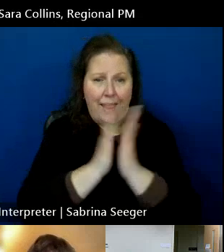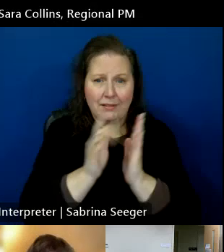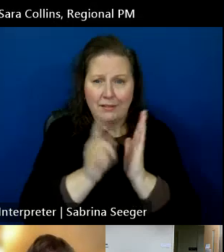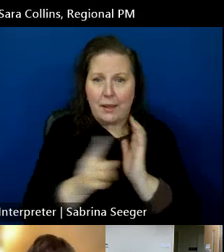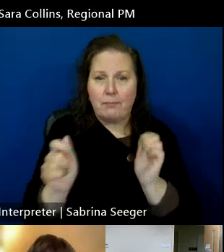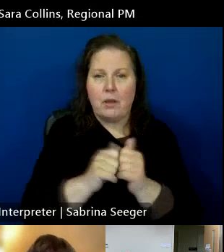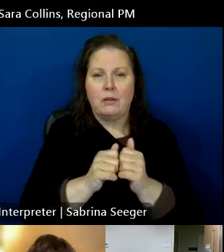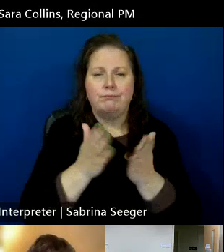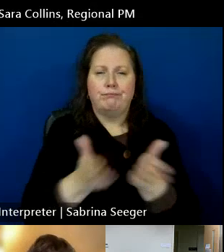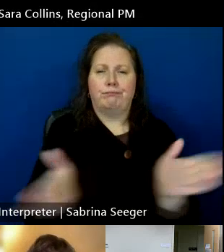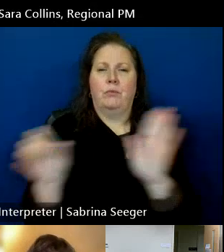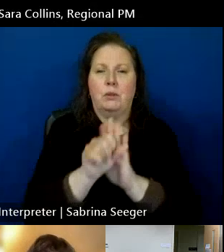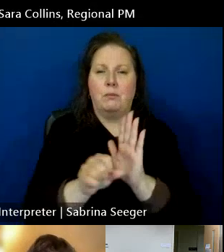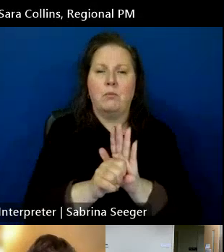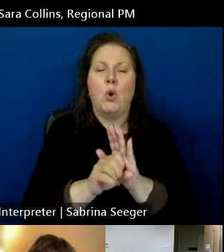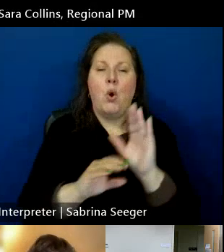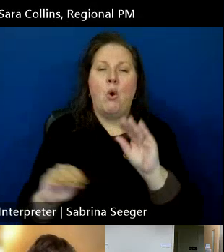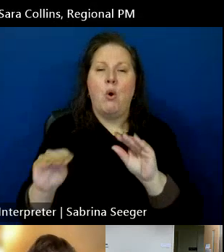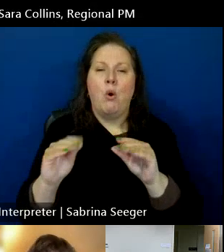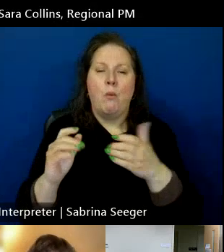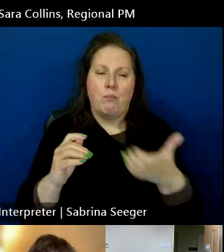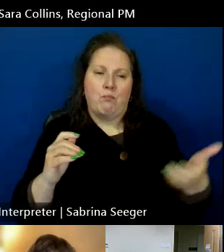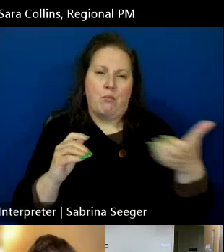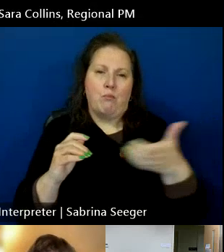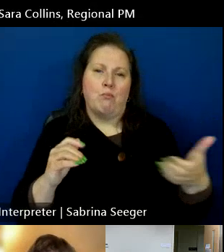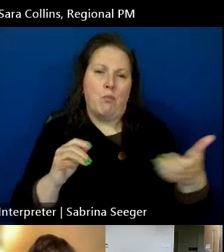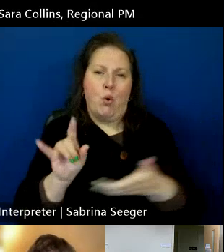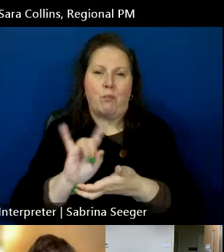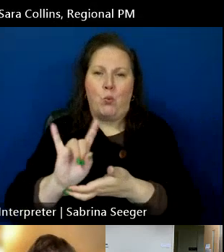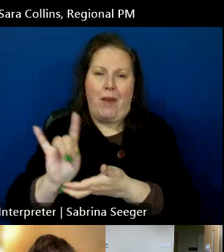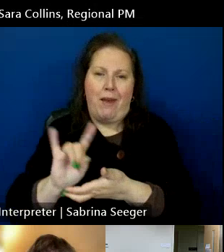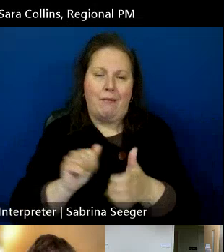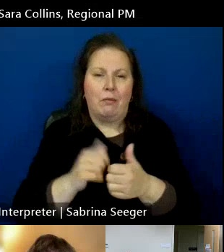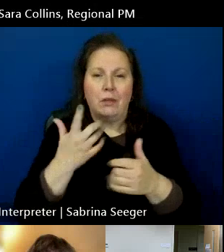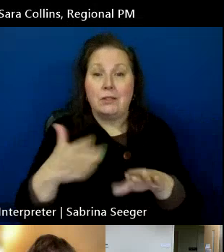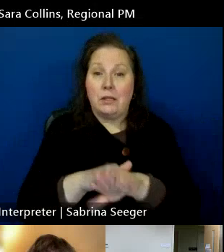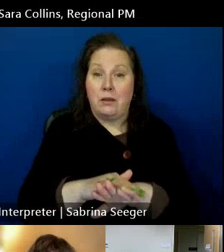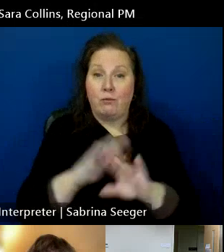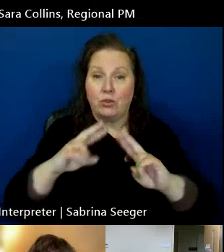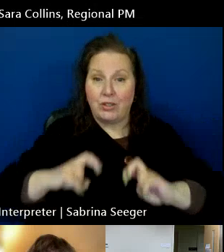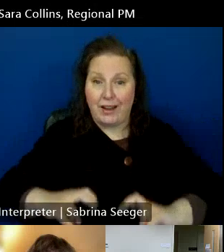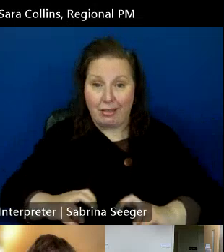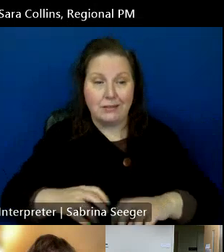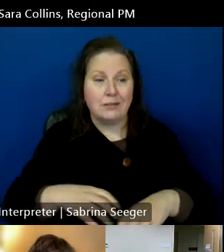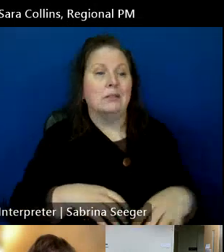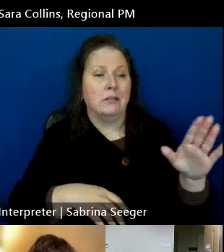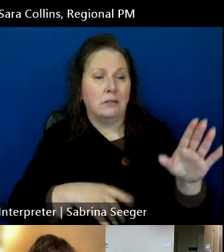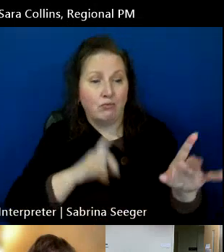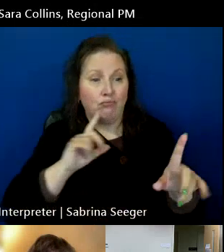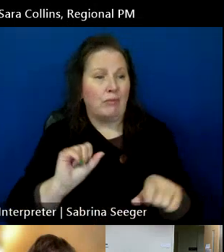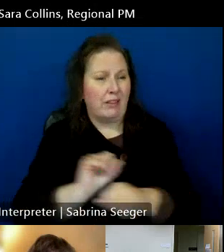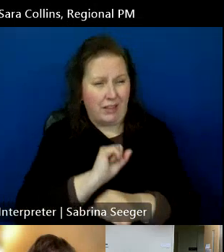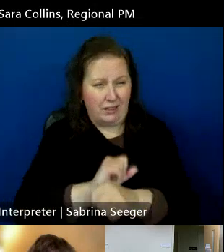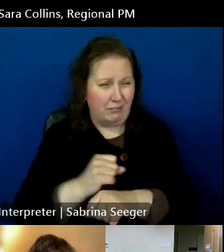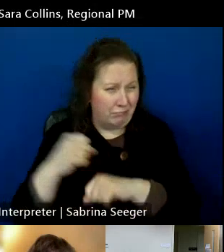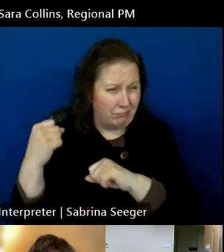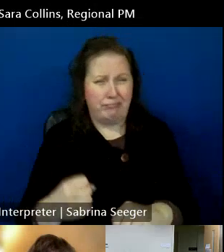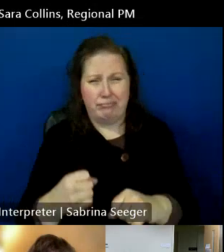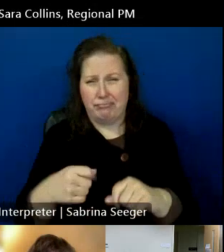mobile wireless engineering and coverage analysis. We did a really